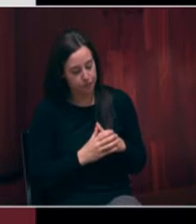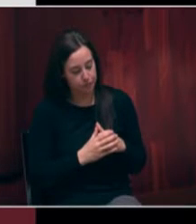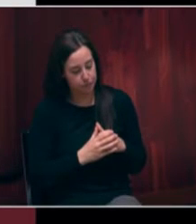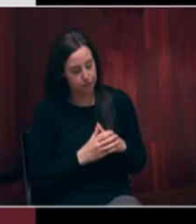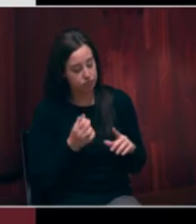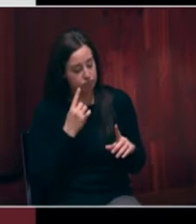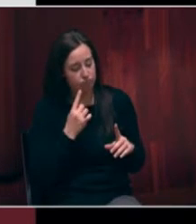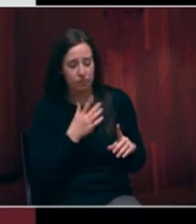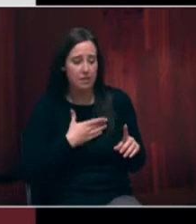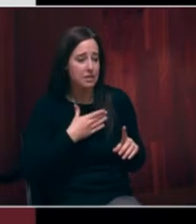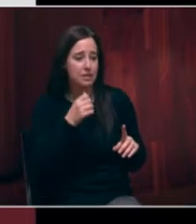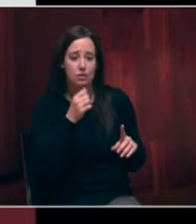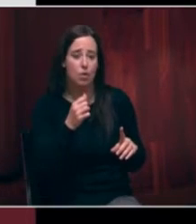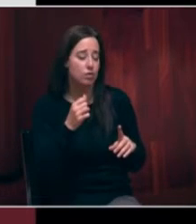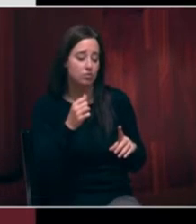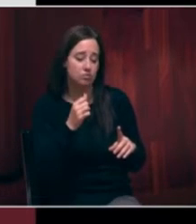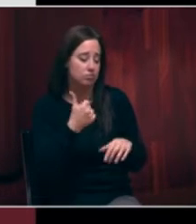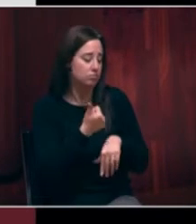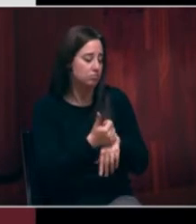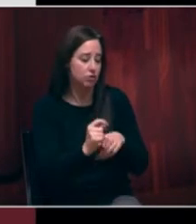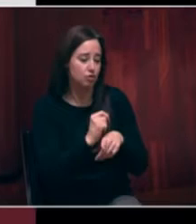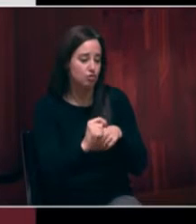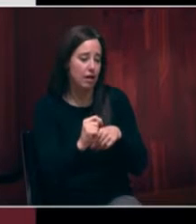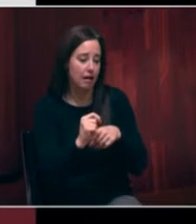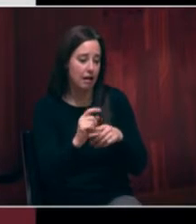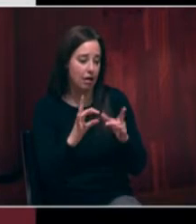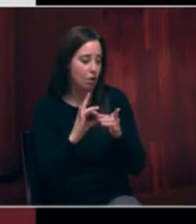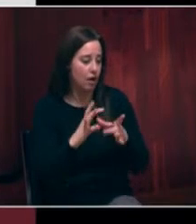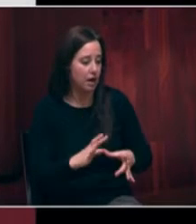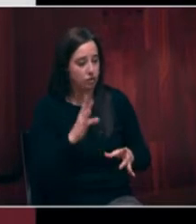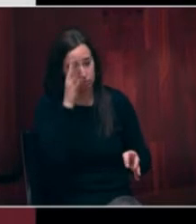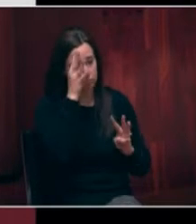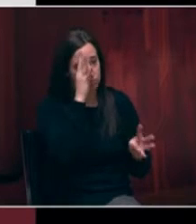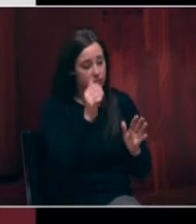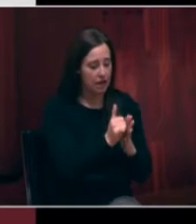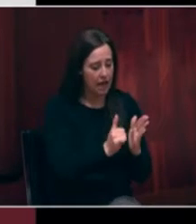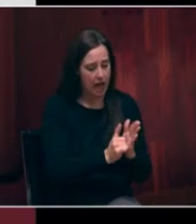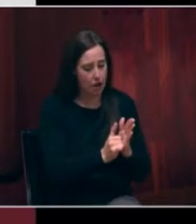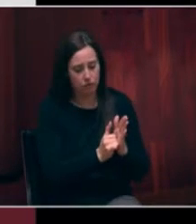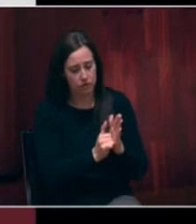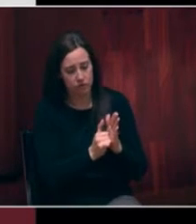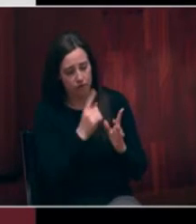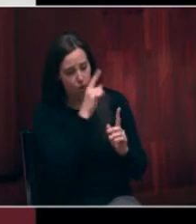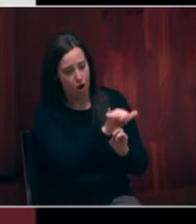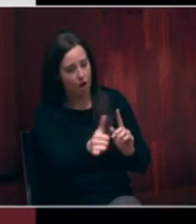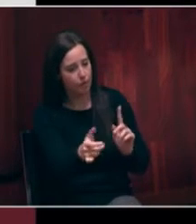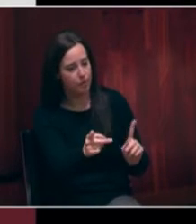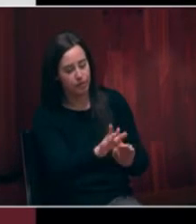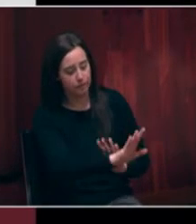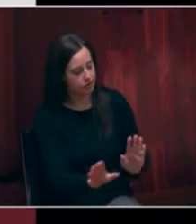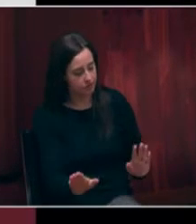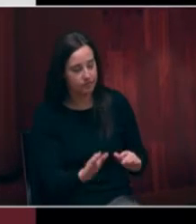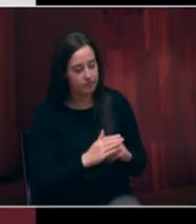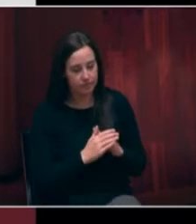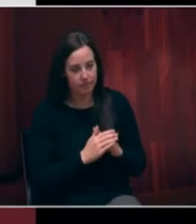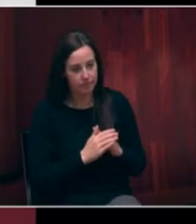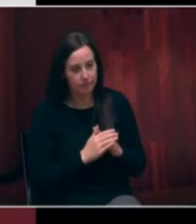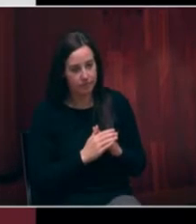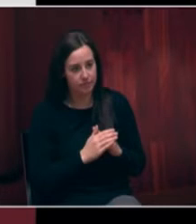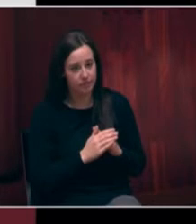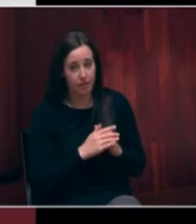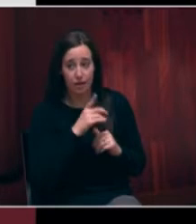let's try not to have your training coordinators creating accounts just for the sake of trying to sign someone else up for training. Ultimately, that